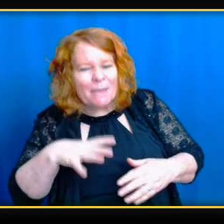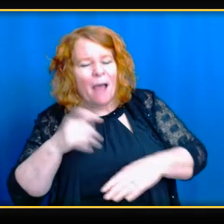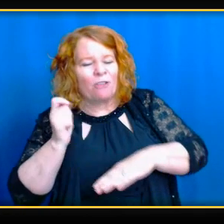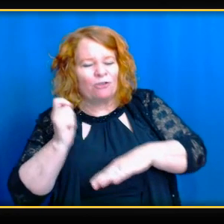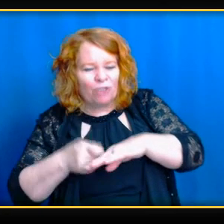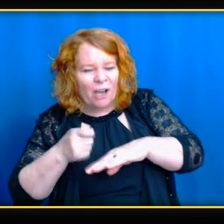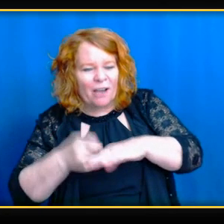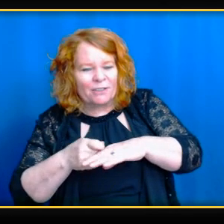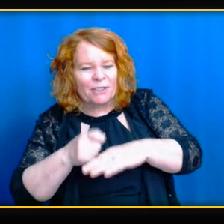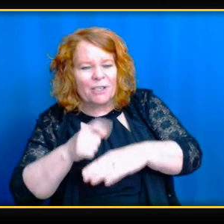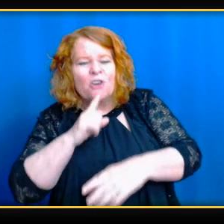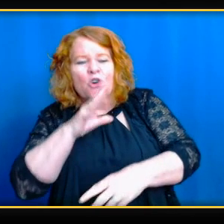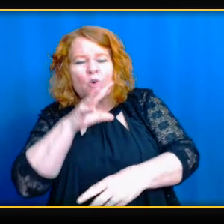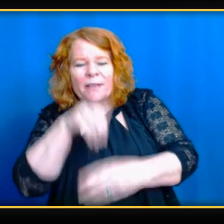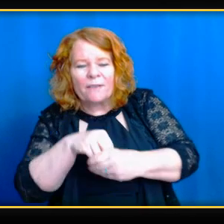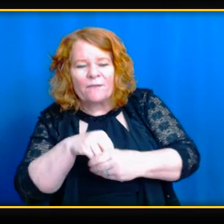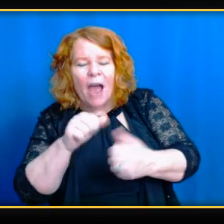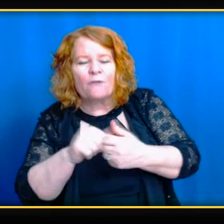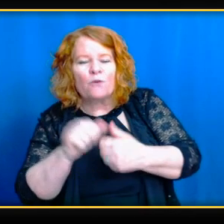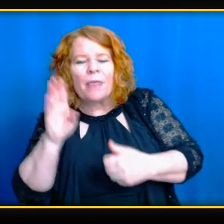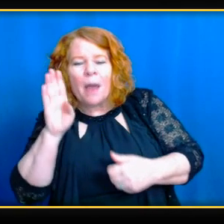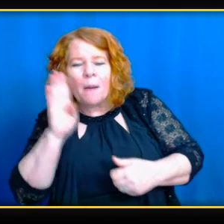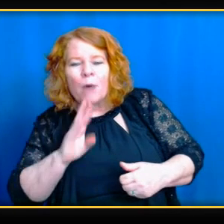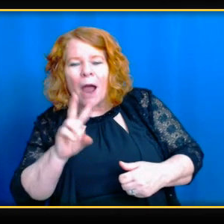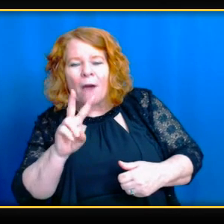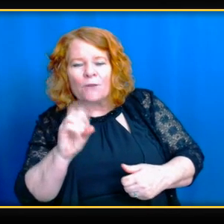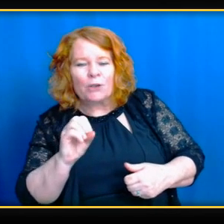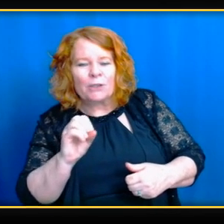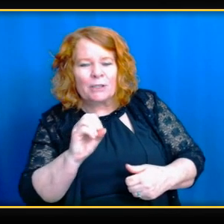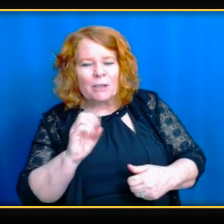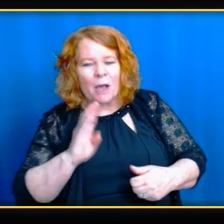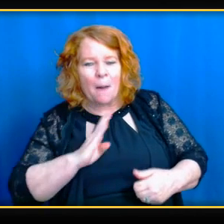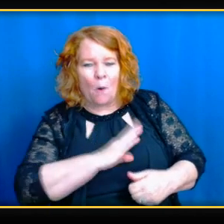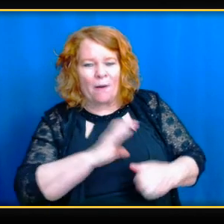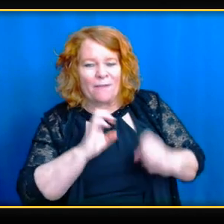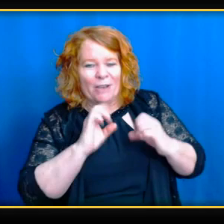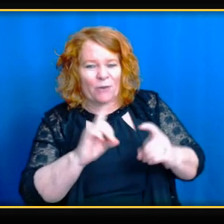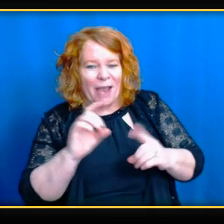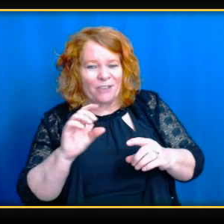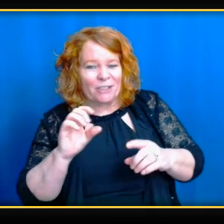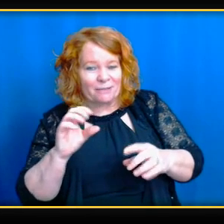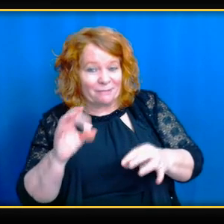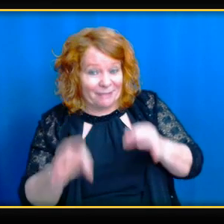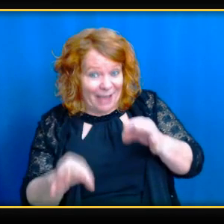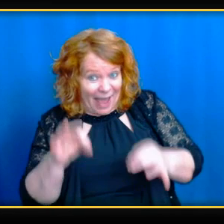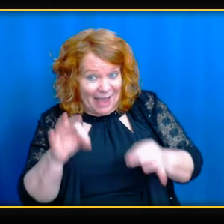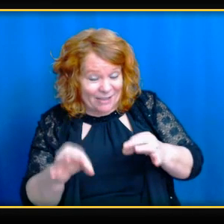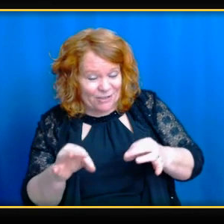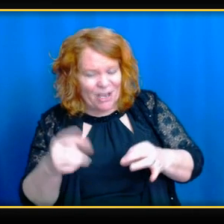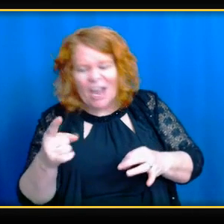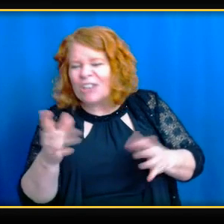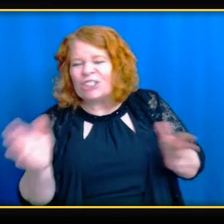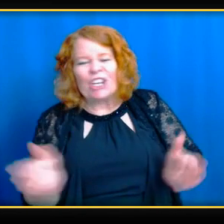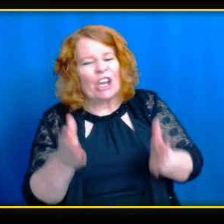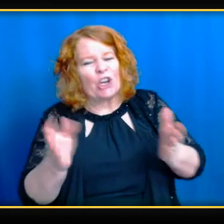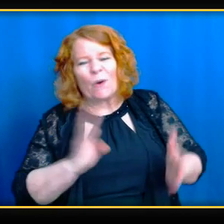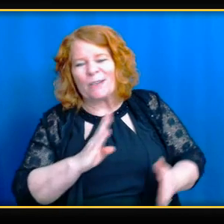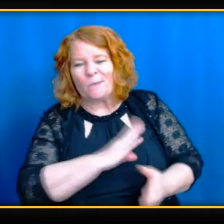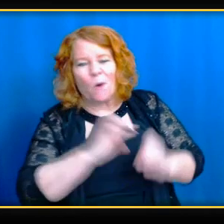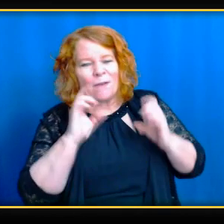the Brown versus Board of Education case. And she basically encouraged the Board of Ed to do another